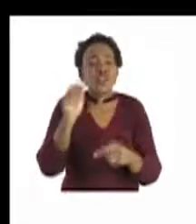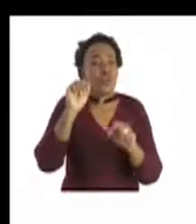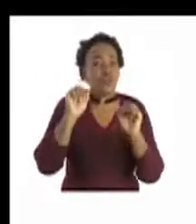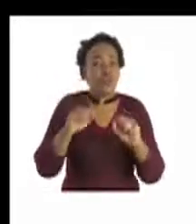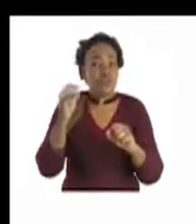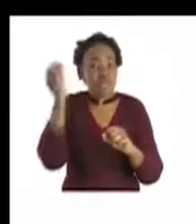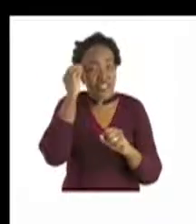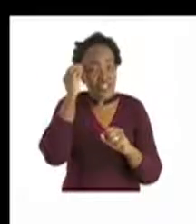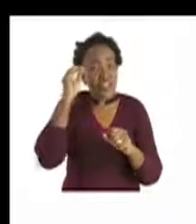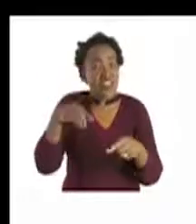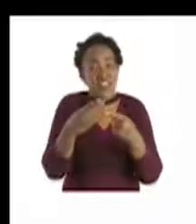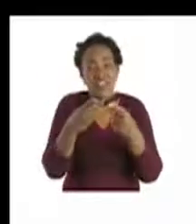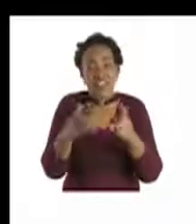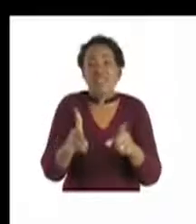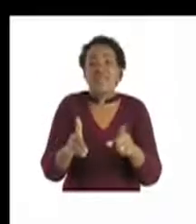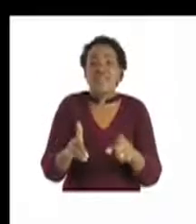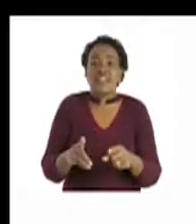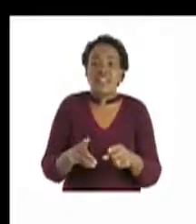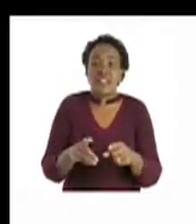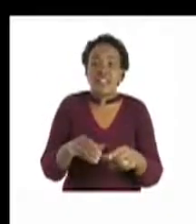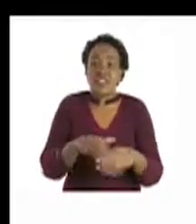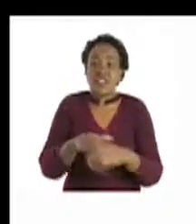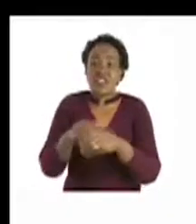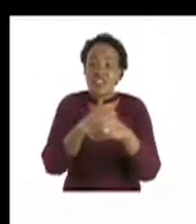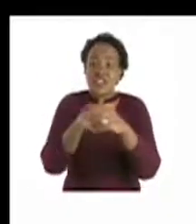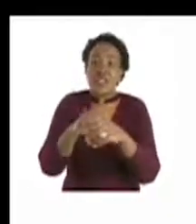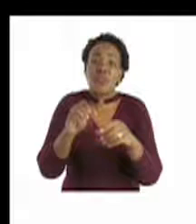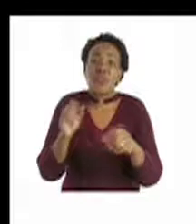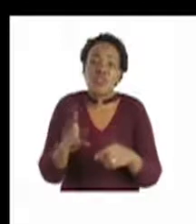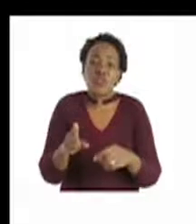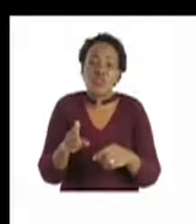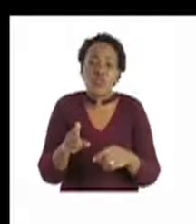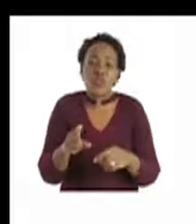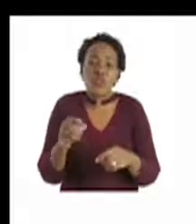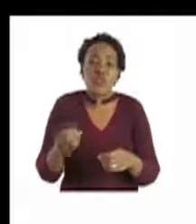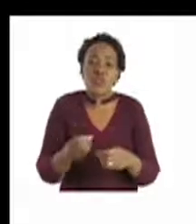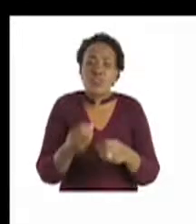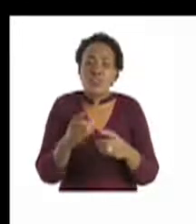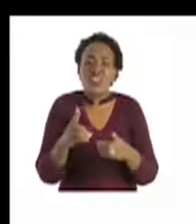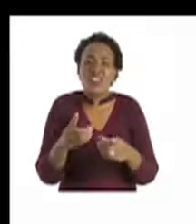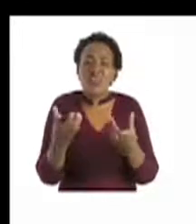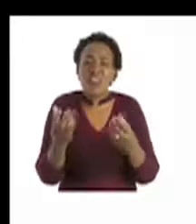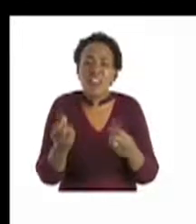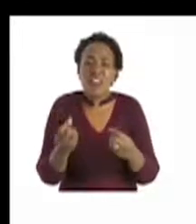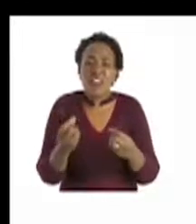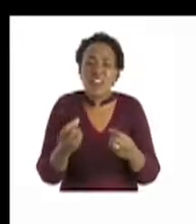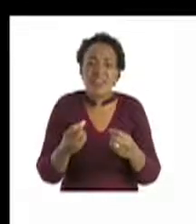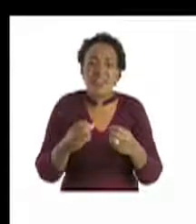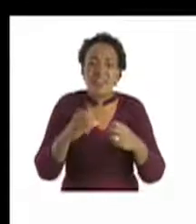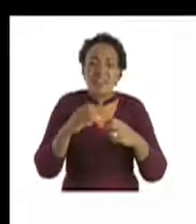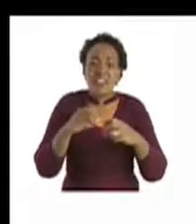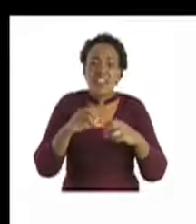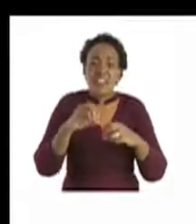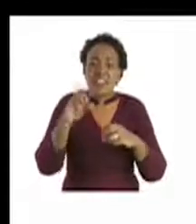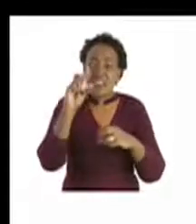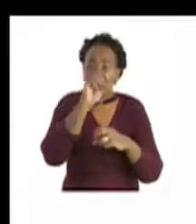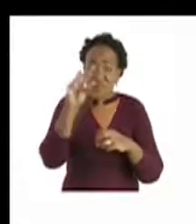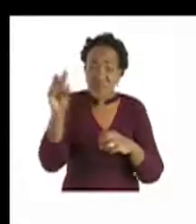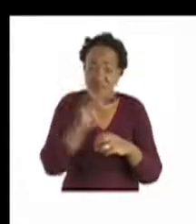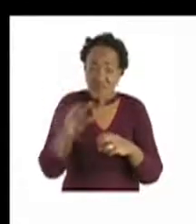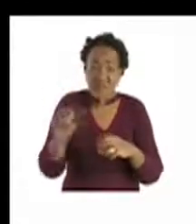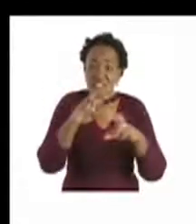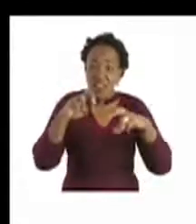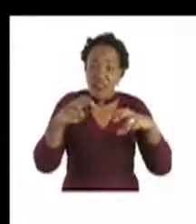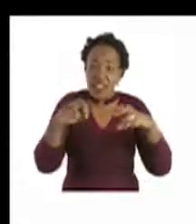of transport. So, I'll give you this puzzle. You go in your booklet